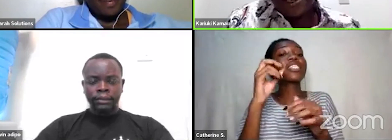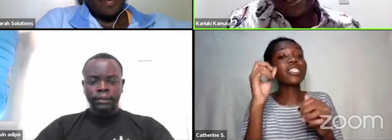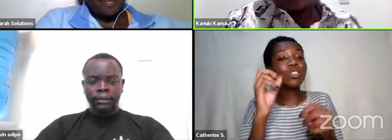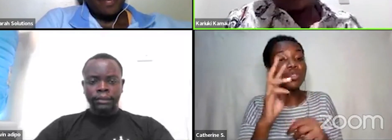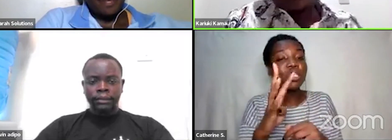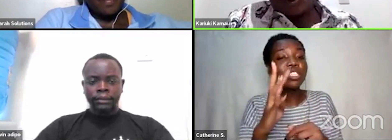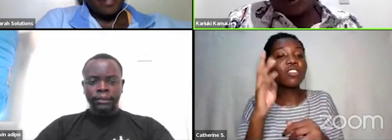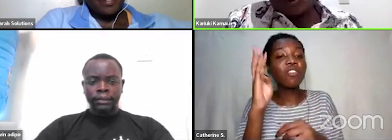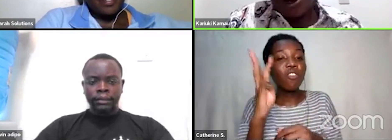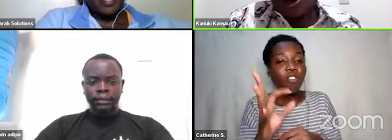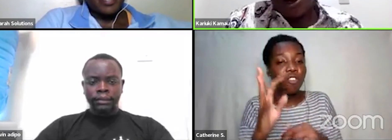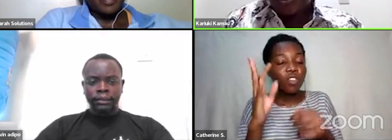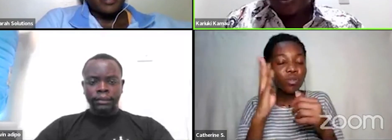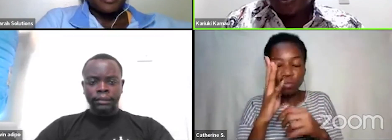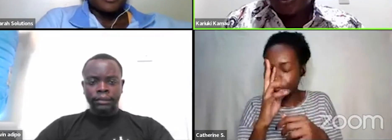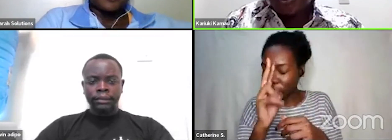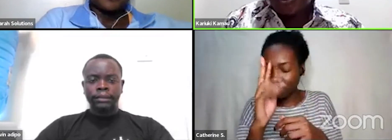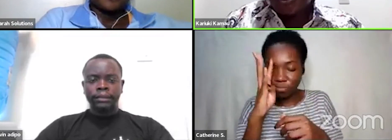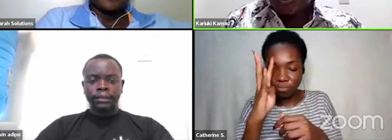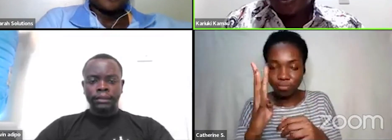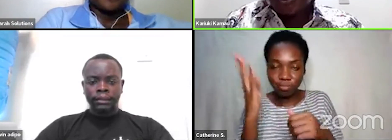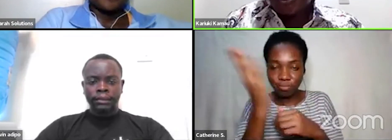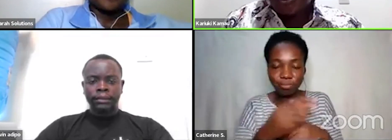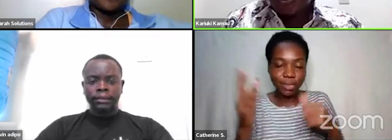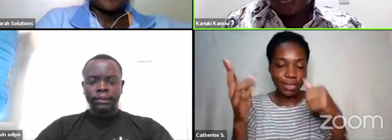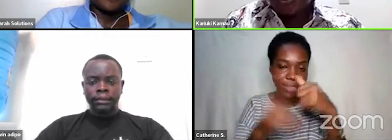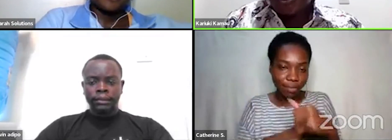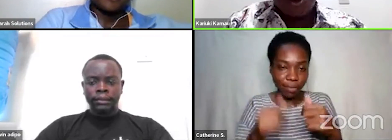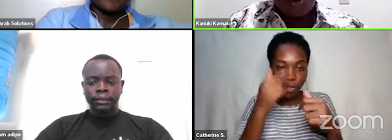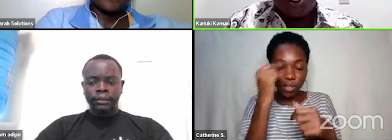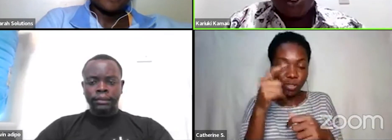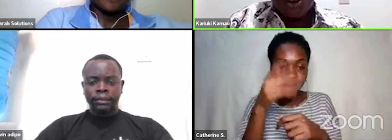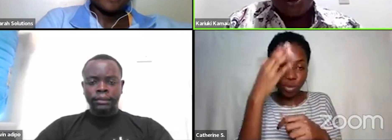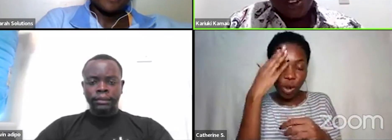that the payday is coming, you know how you are going to negotiate your